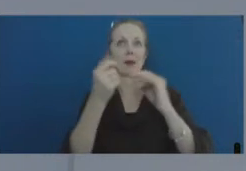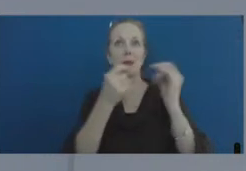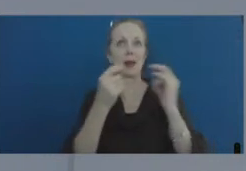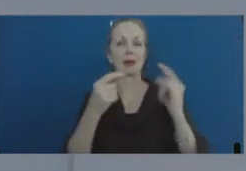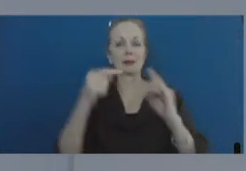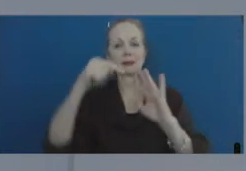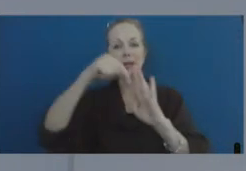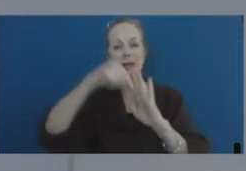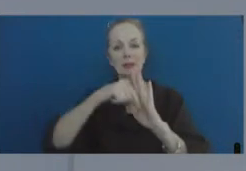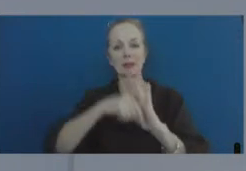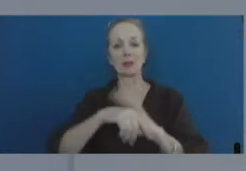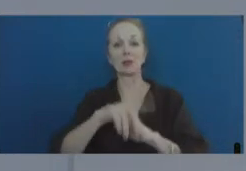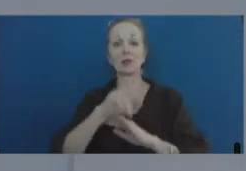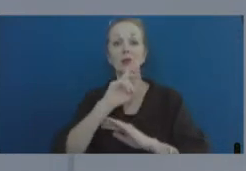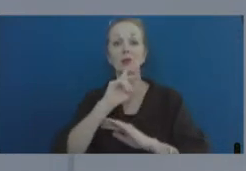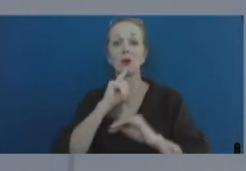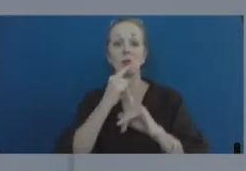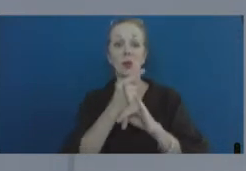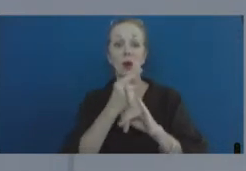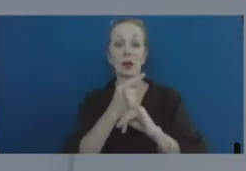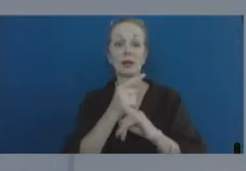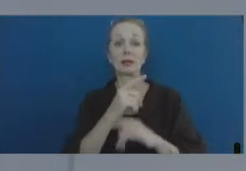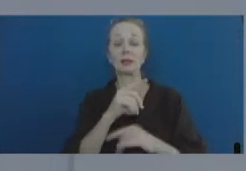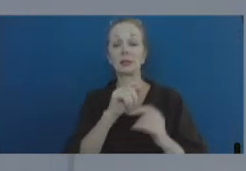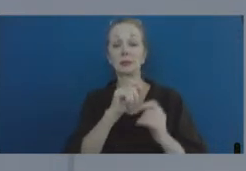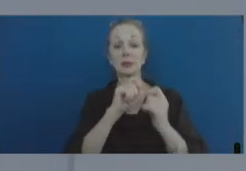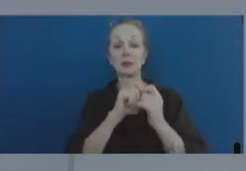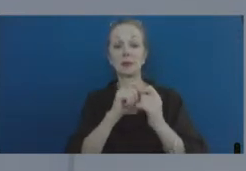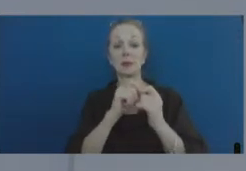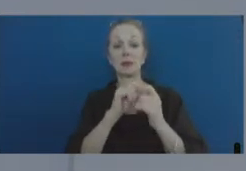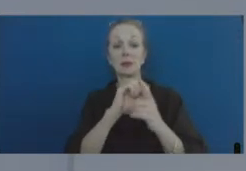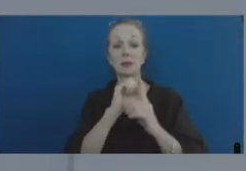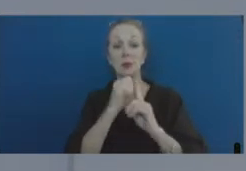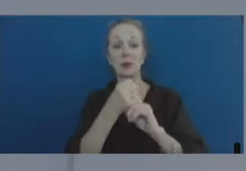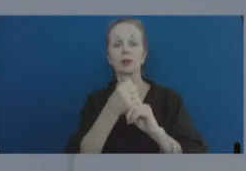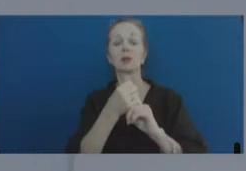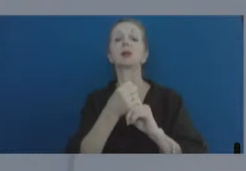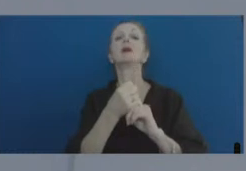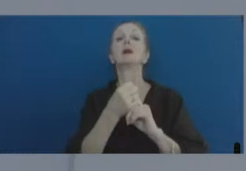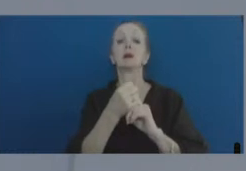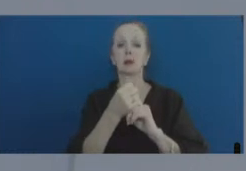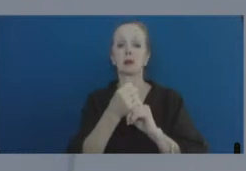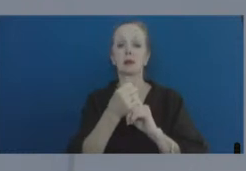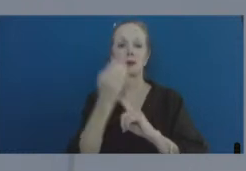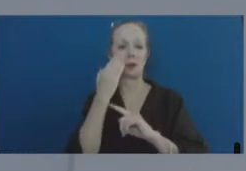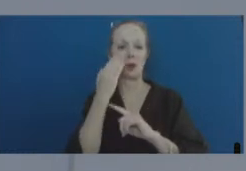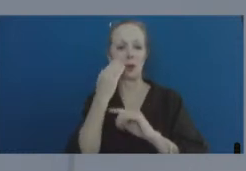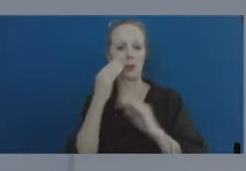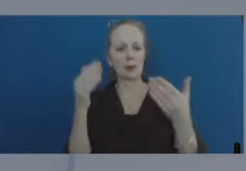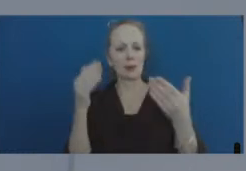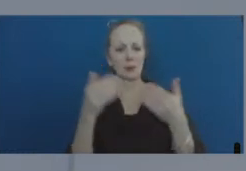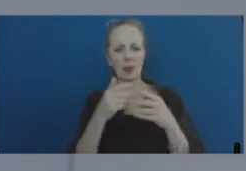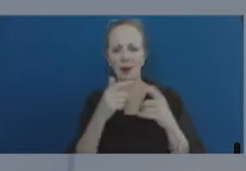which rightfully so in certain instances, but you know, we introduced a lot of this